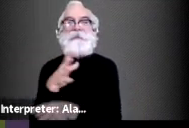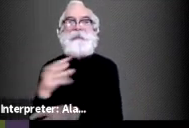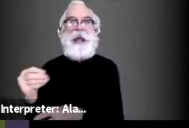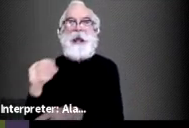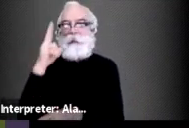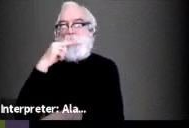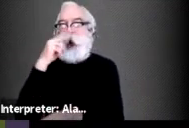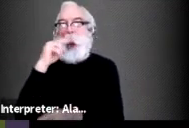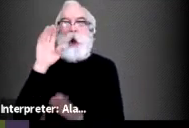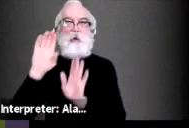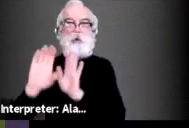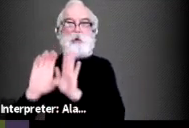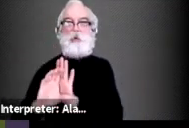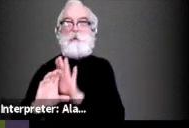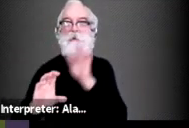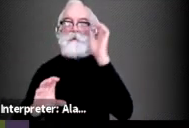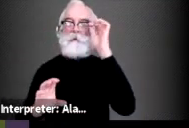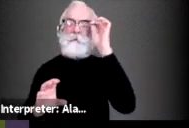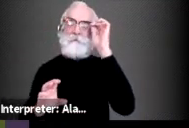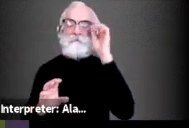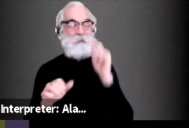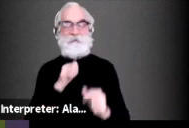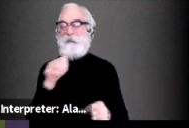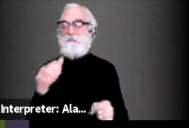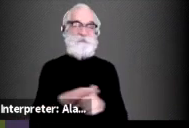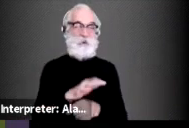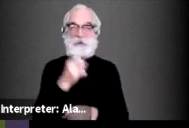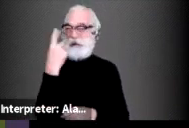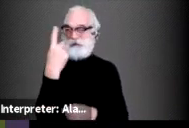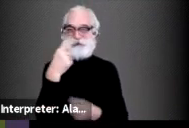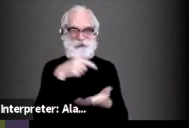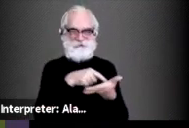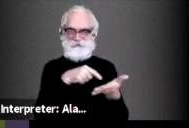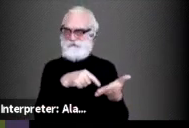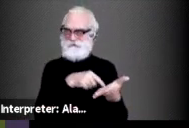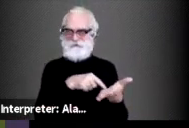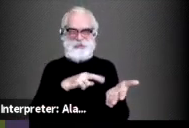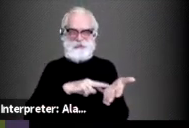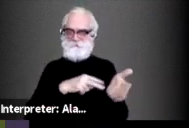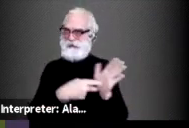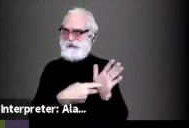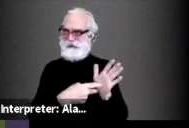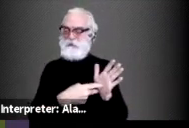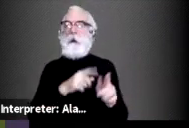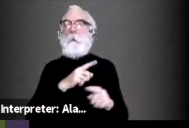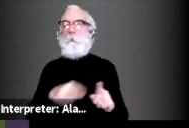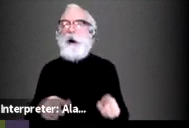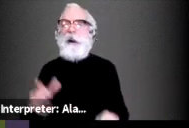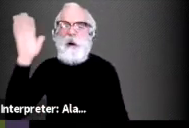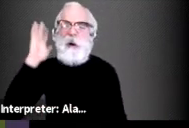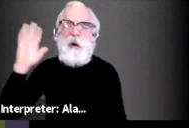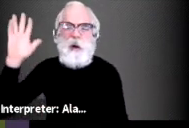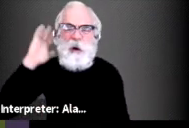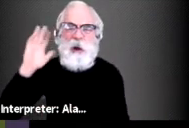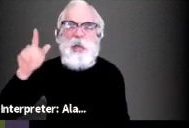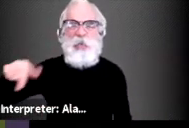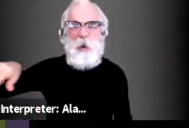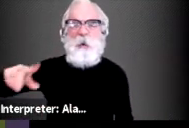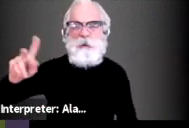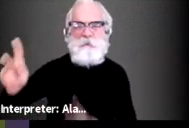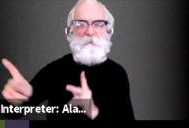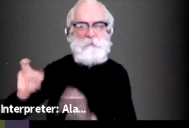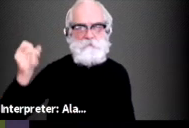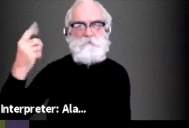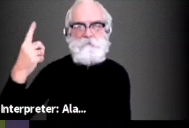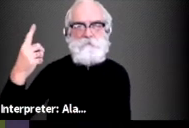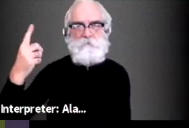While we may not fully understand all of the humor or satire, 18th century readers certainly did, just as we